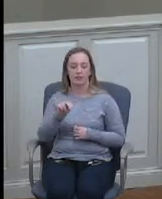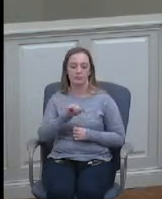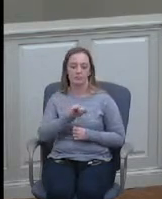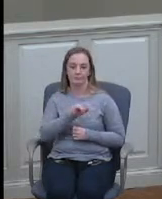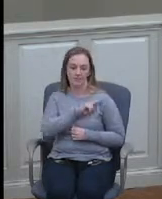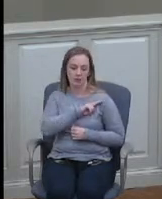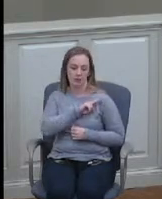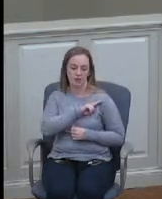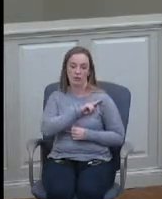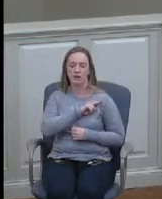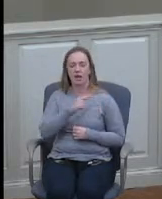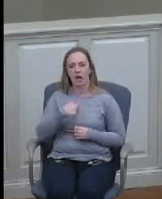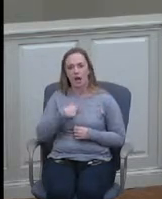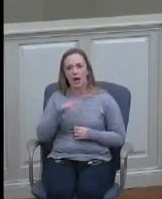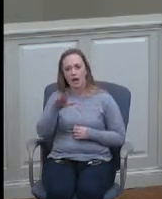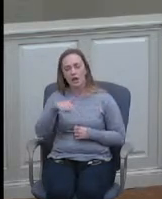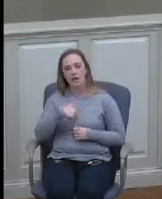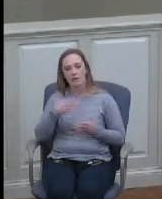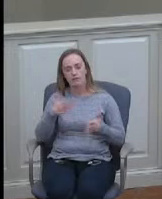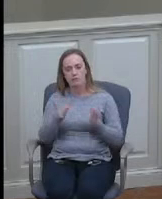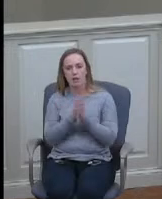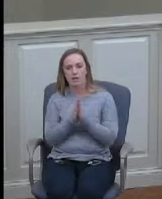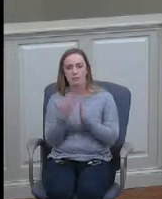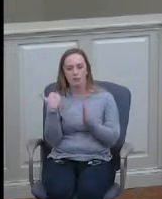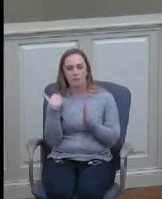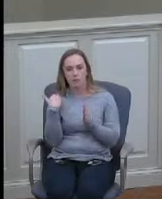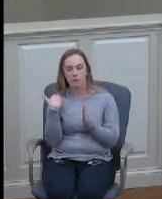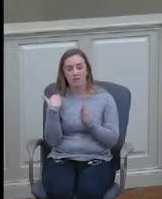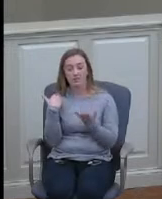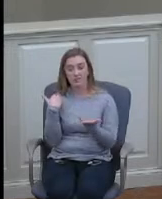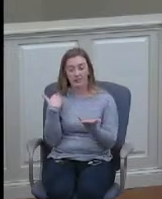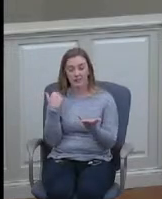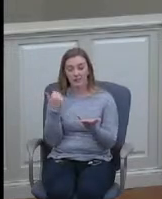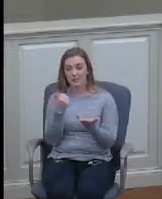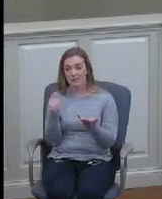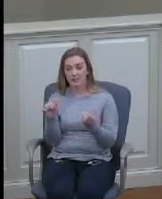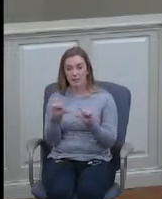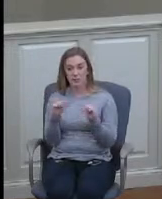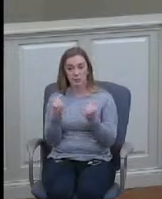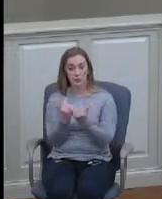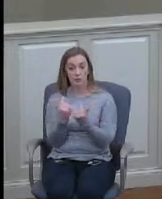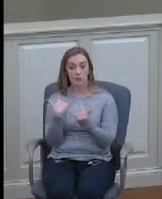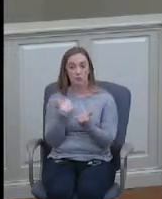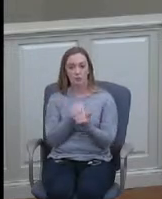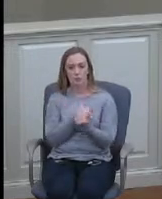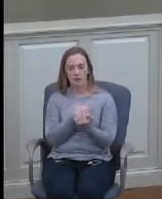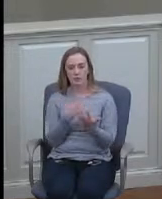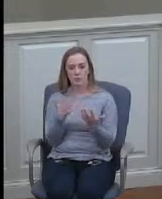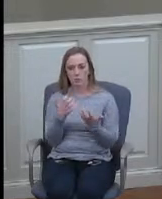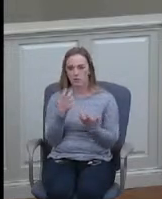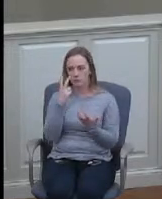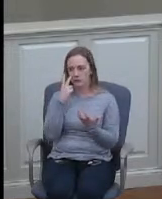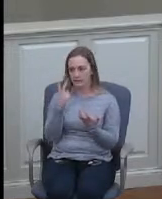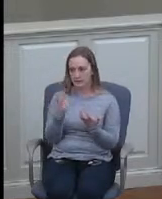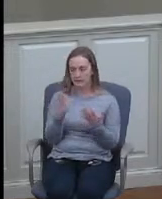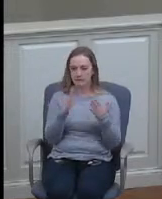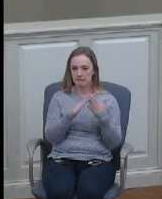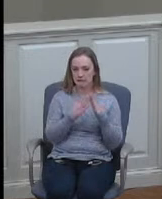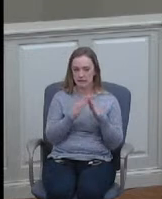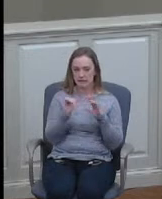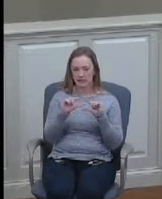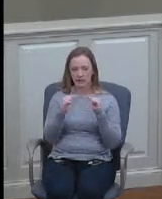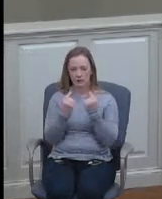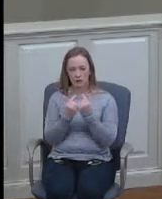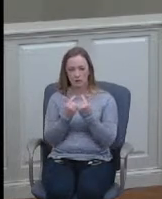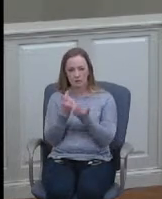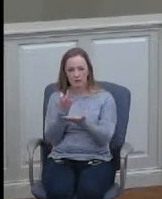I had asked before about any group I always like to see about the city and that group, the funding